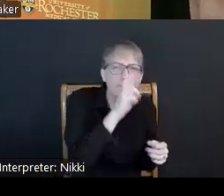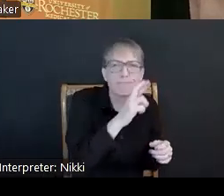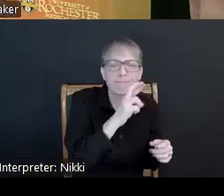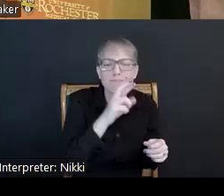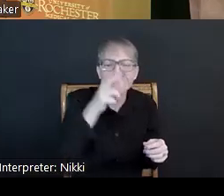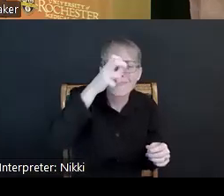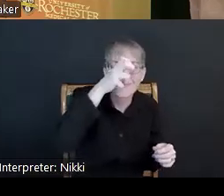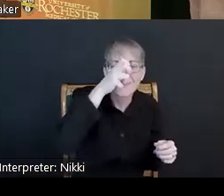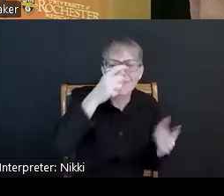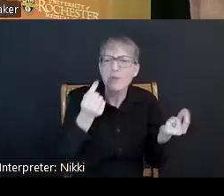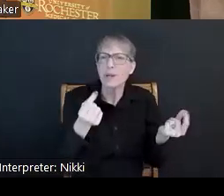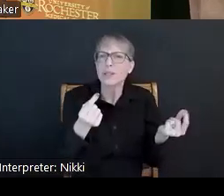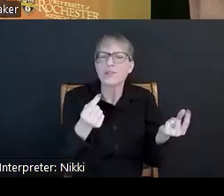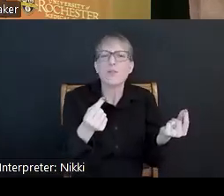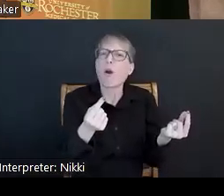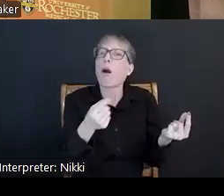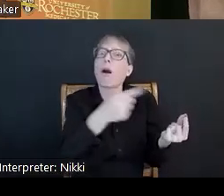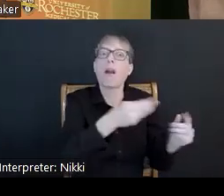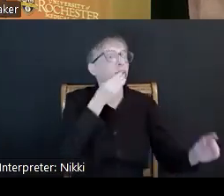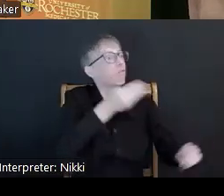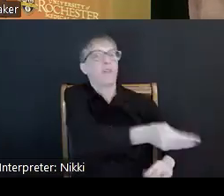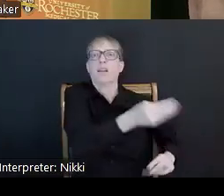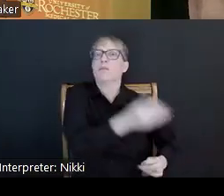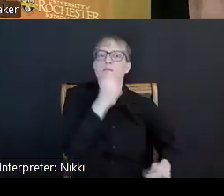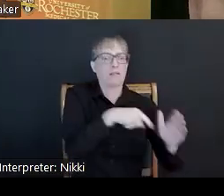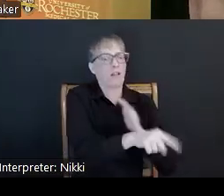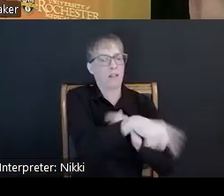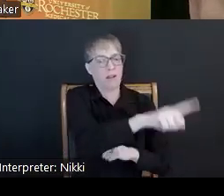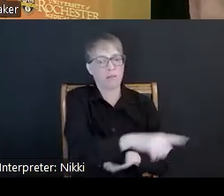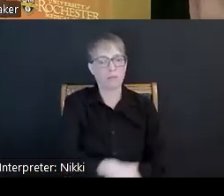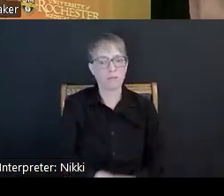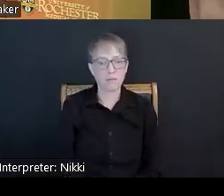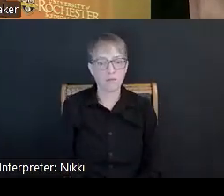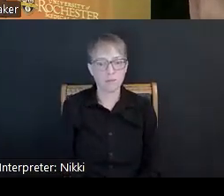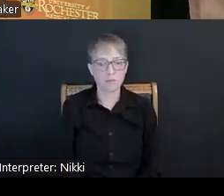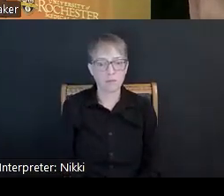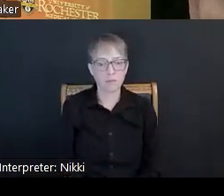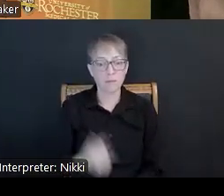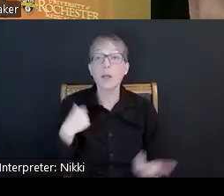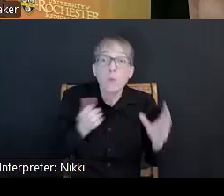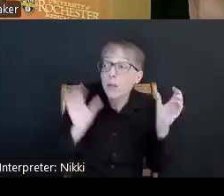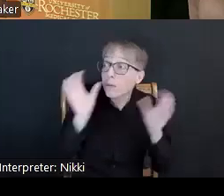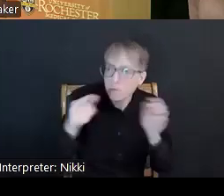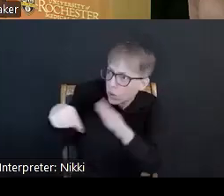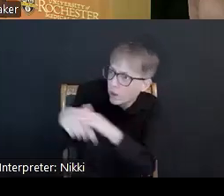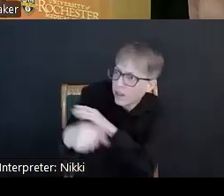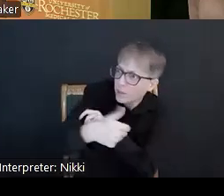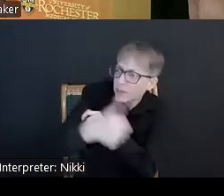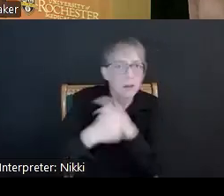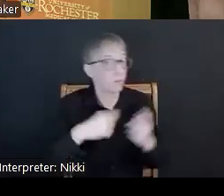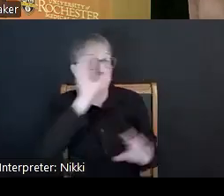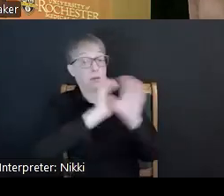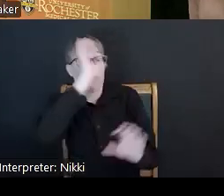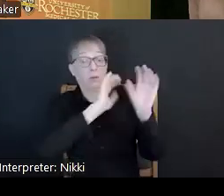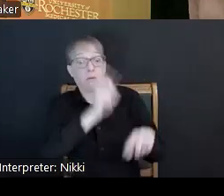What it do? Fatten them. Why don't you move someplace else? Been looking for Been them. looking for one, can't find that one. I read from 4